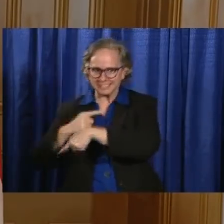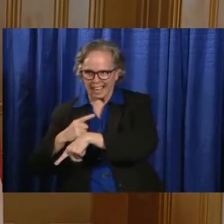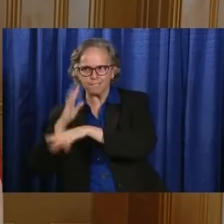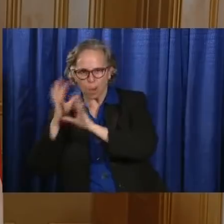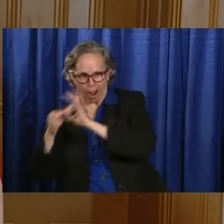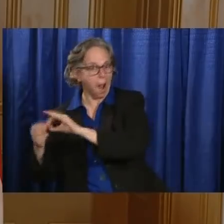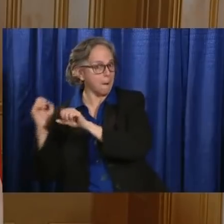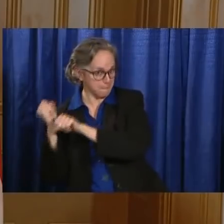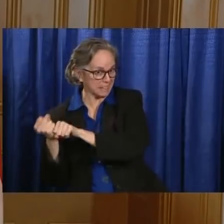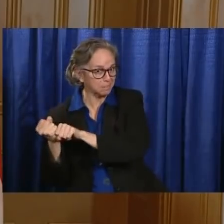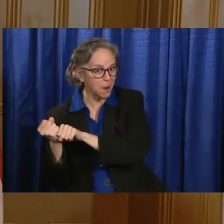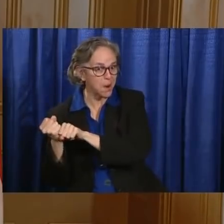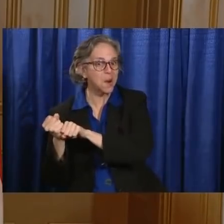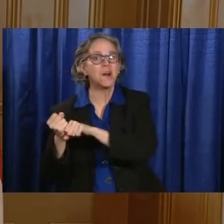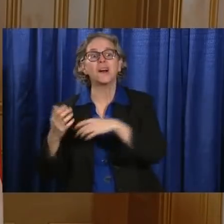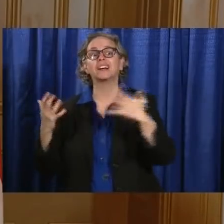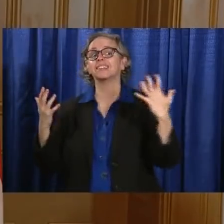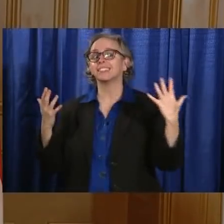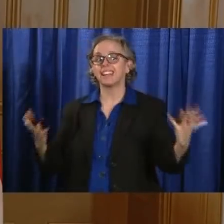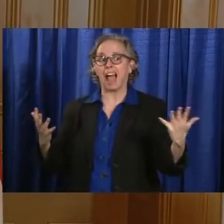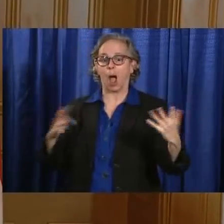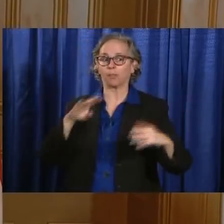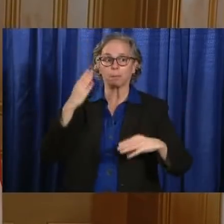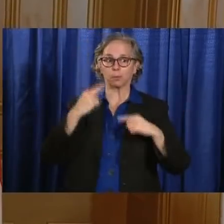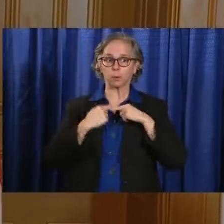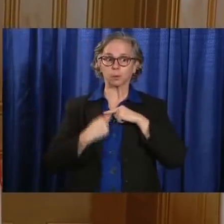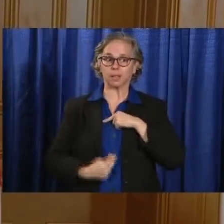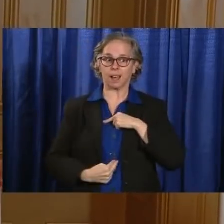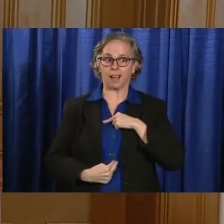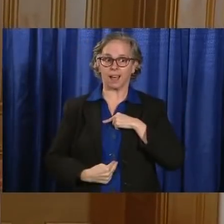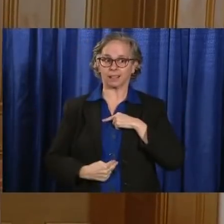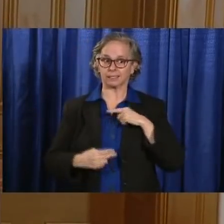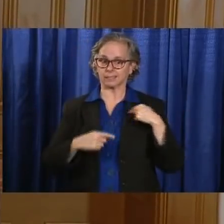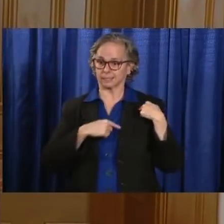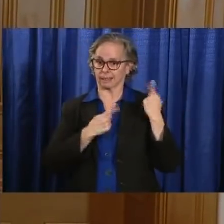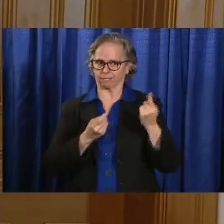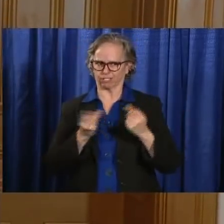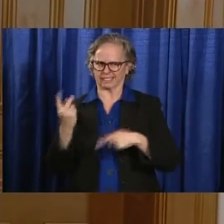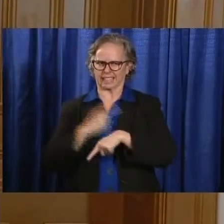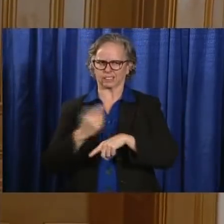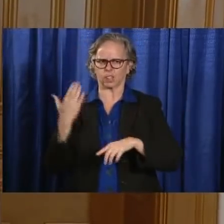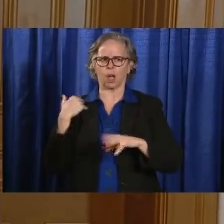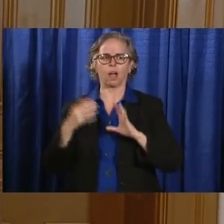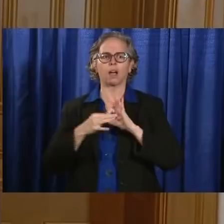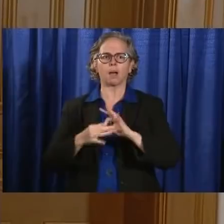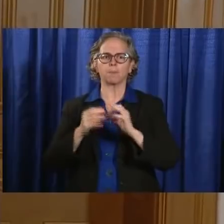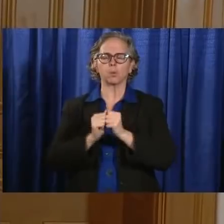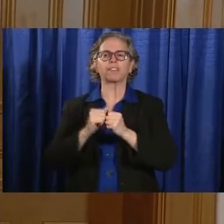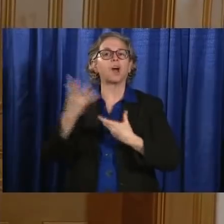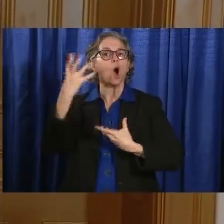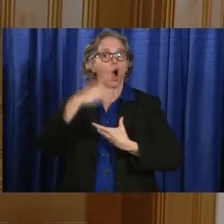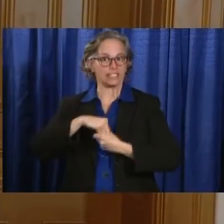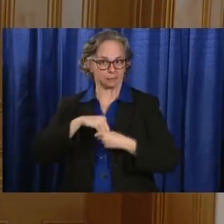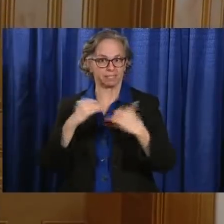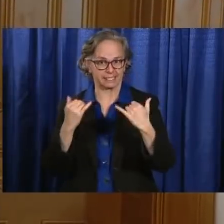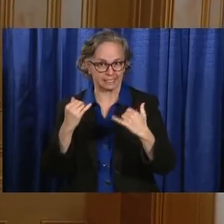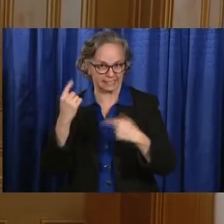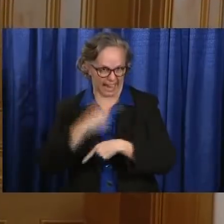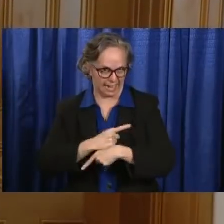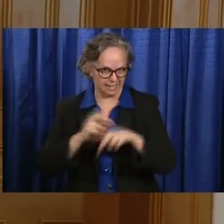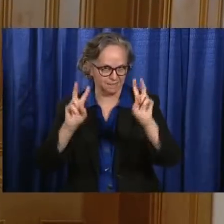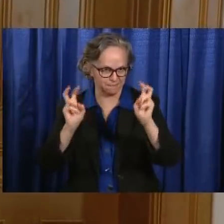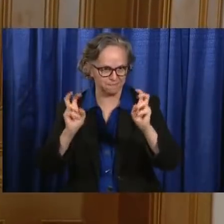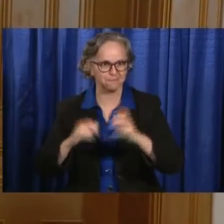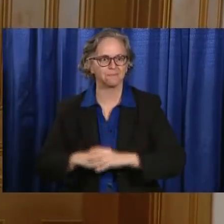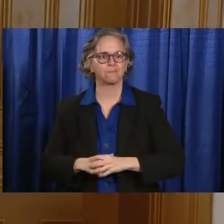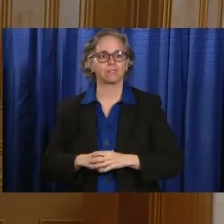And the blue tie I wore several days ago in regard to Autism Day. What I've been trying to do is wear a tie